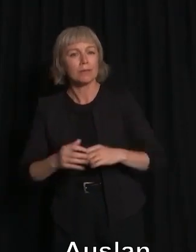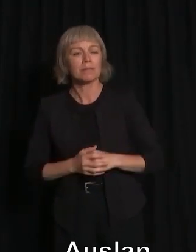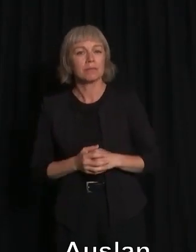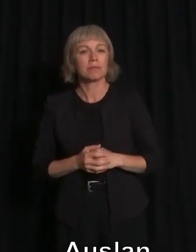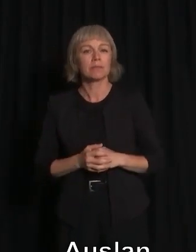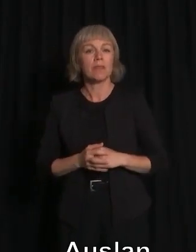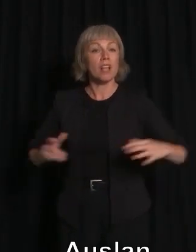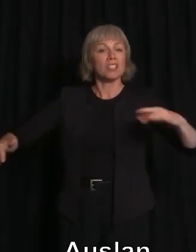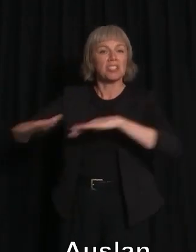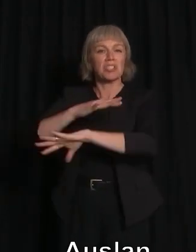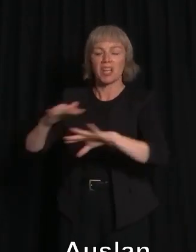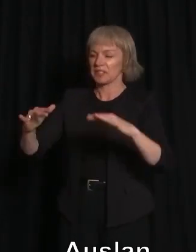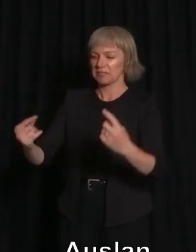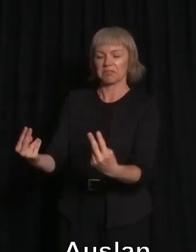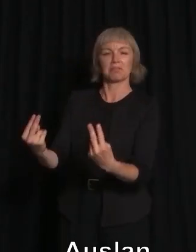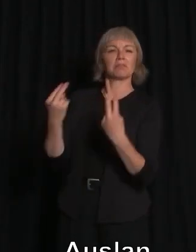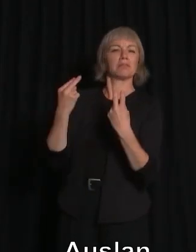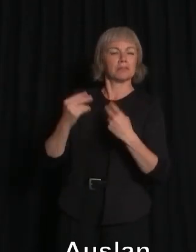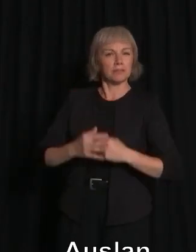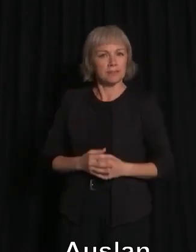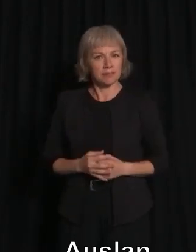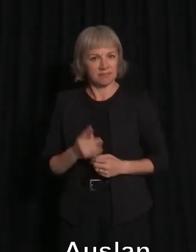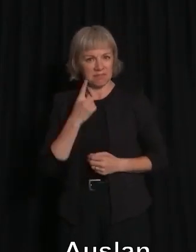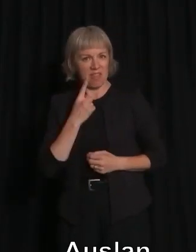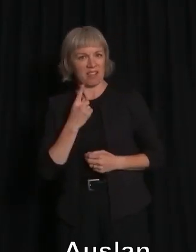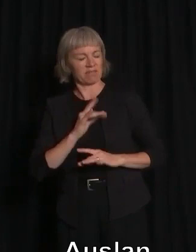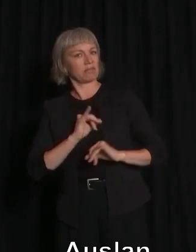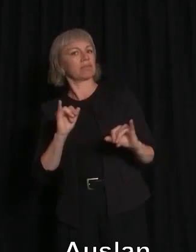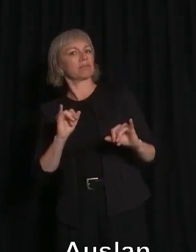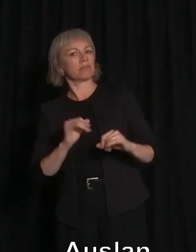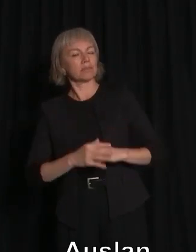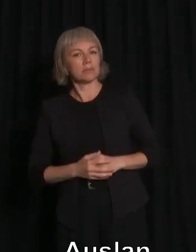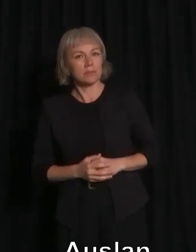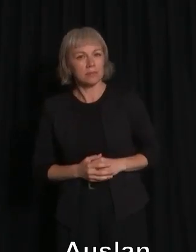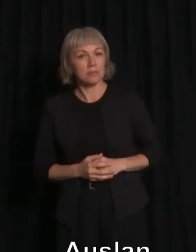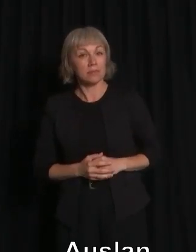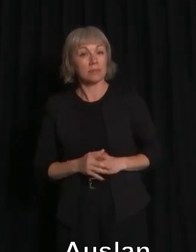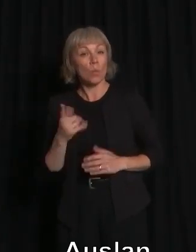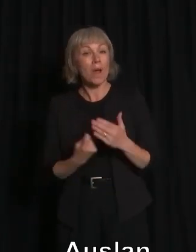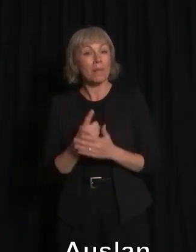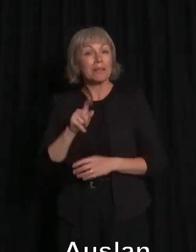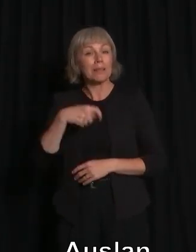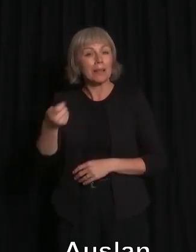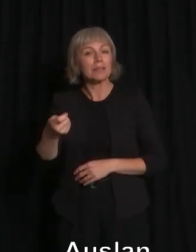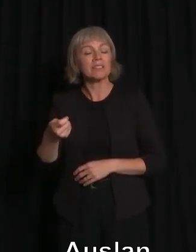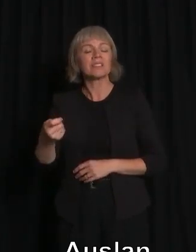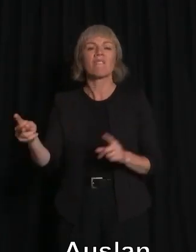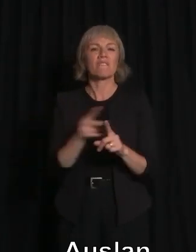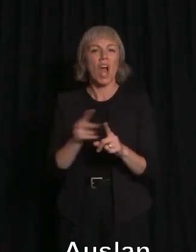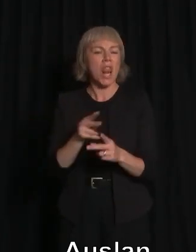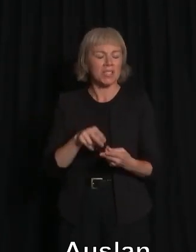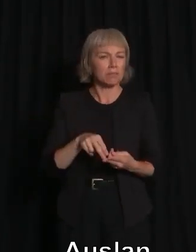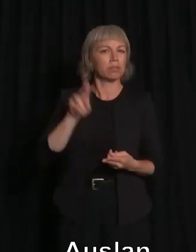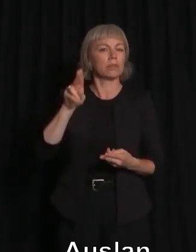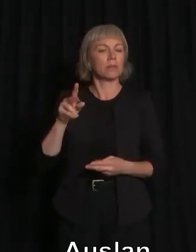antisocial nature is implied. The resulting spiral of violence expresses itself through murder,